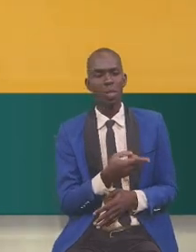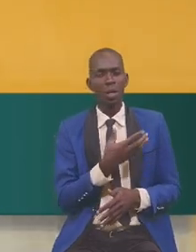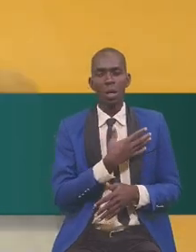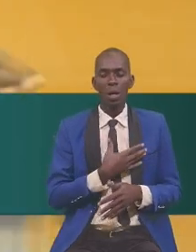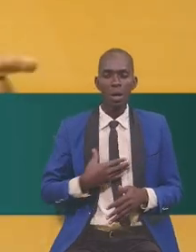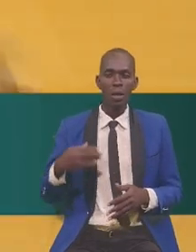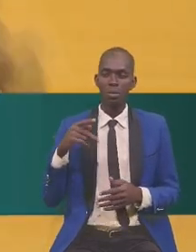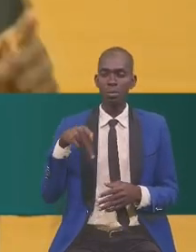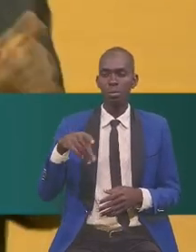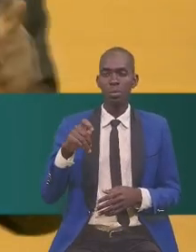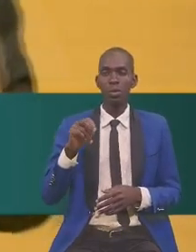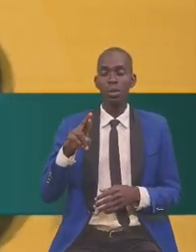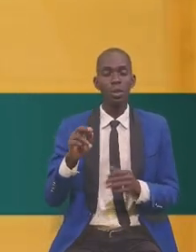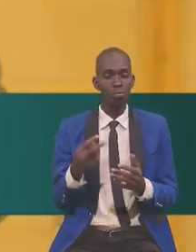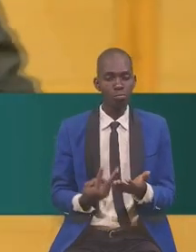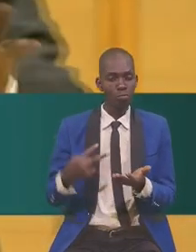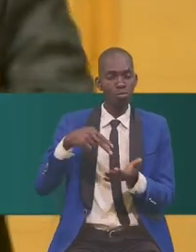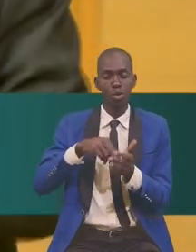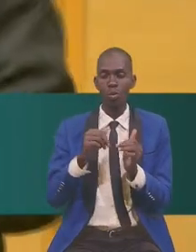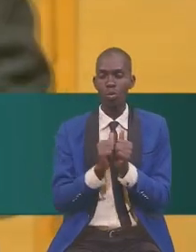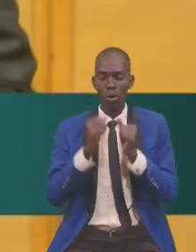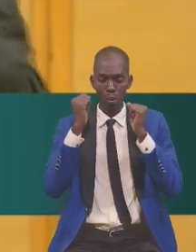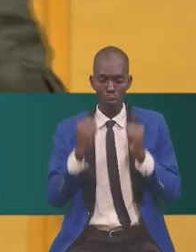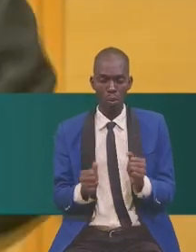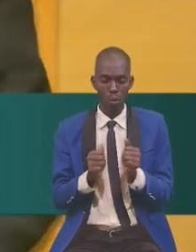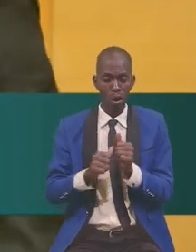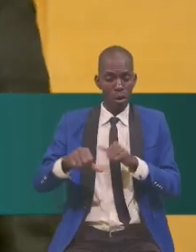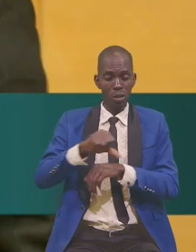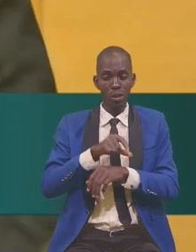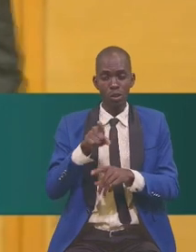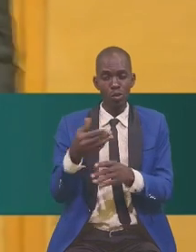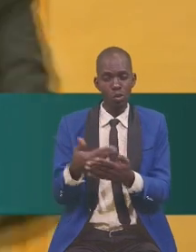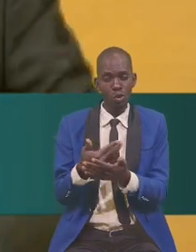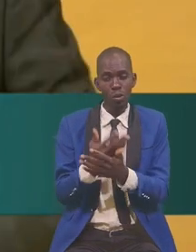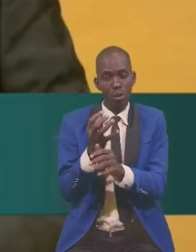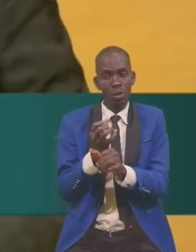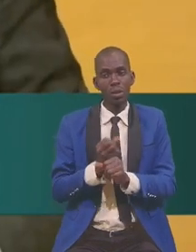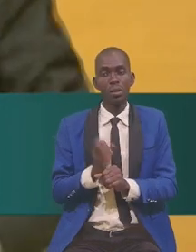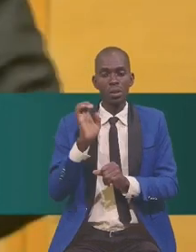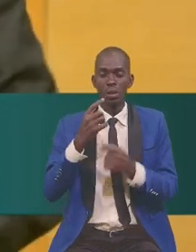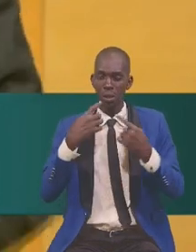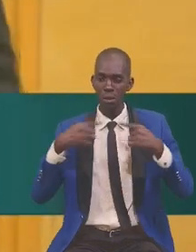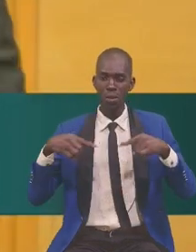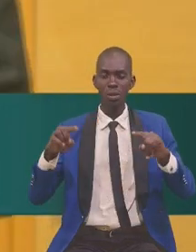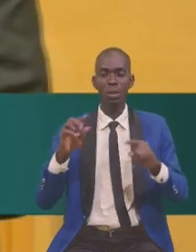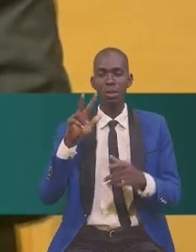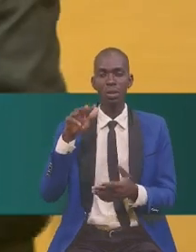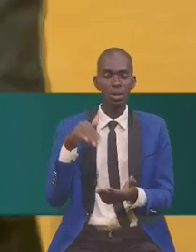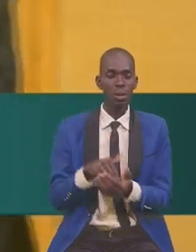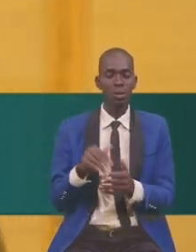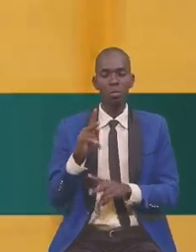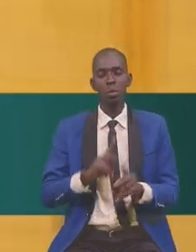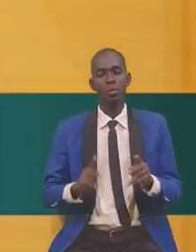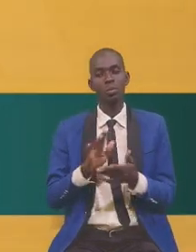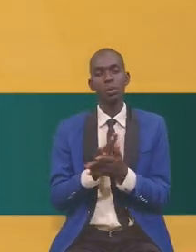and with the power, the anointing they just received, he declared the word. 3,000 came to the Lord. Chapter